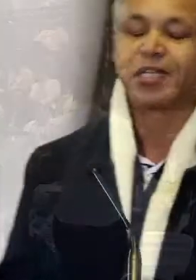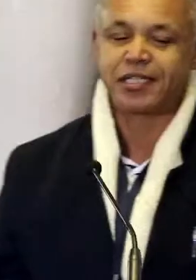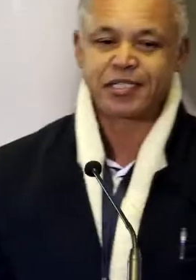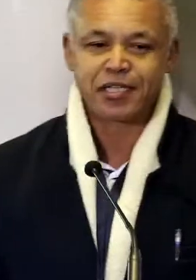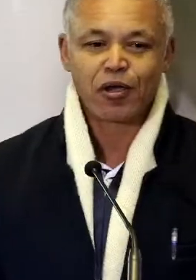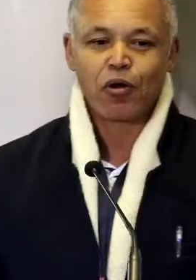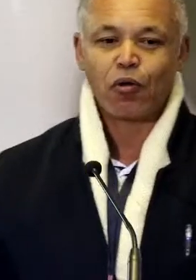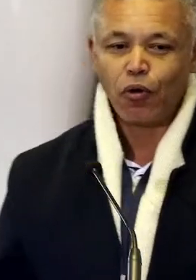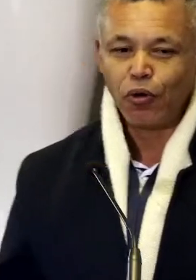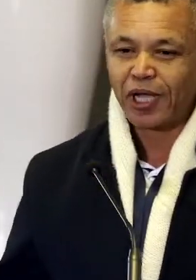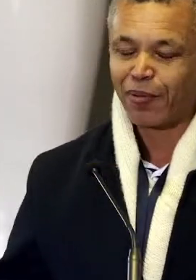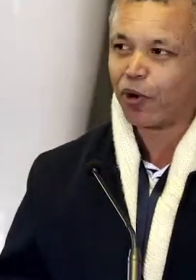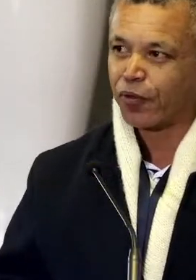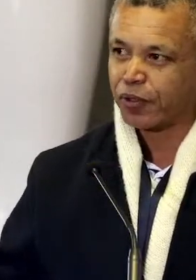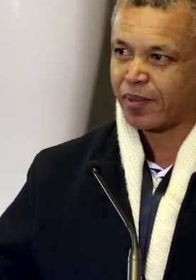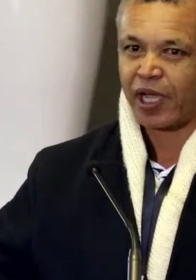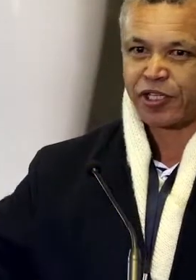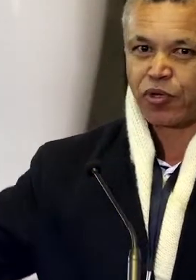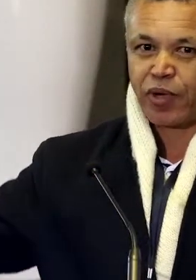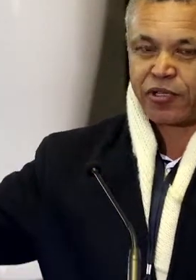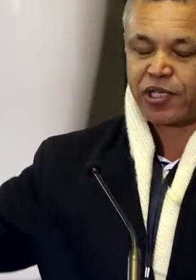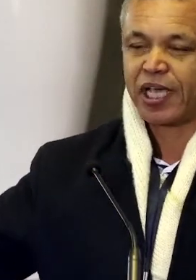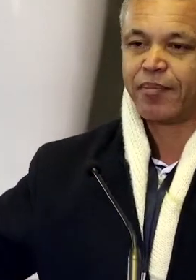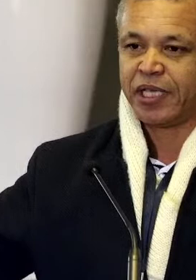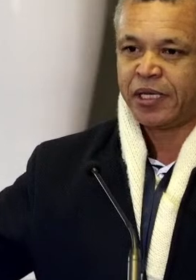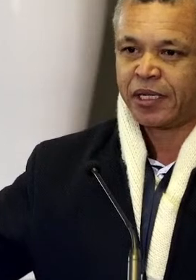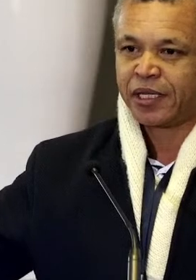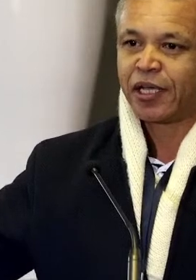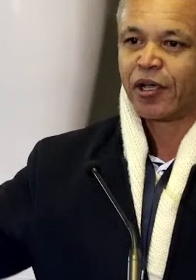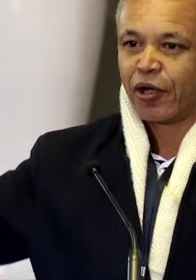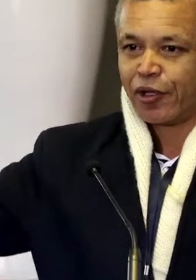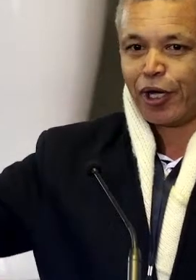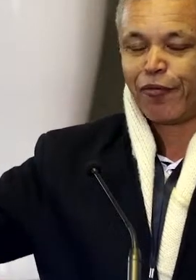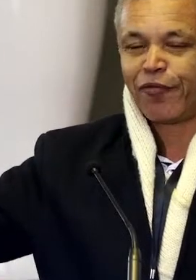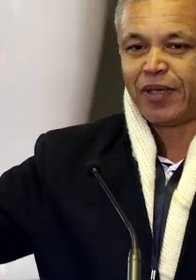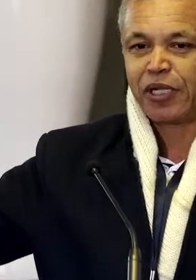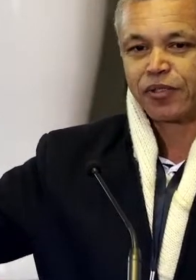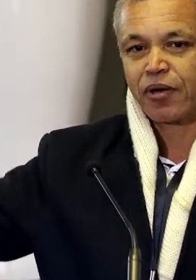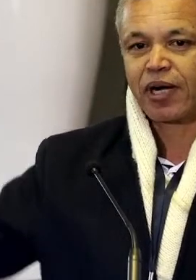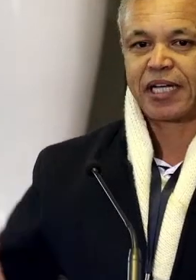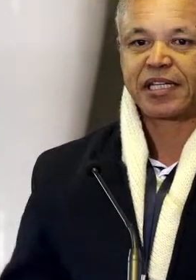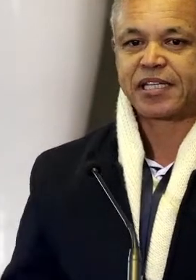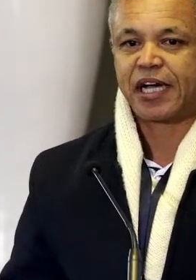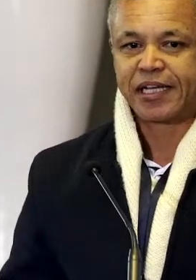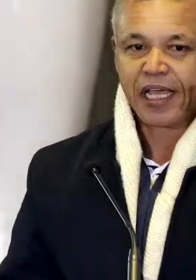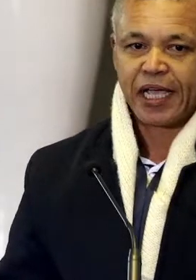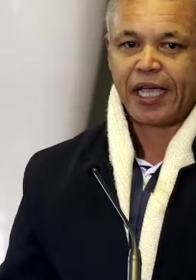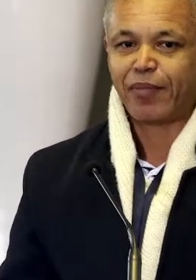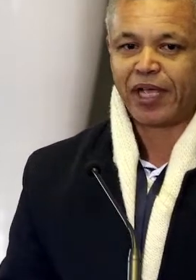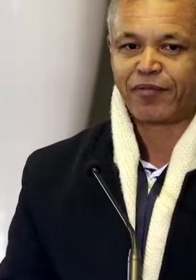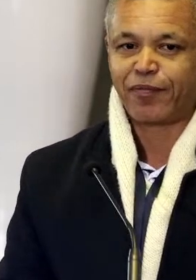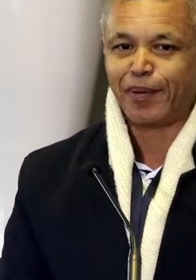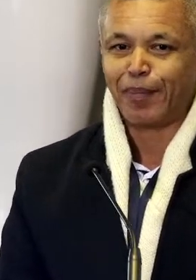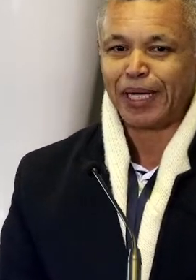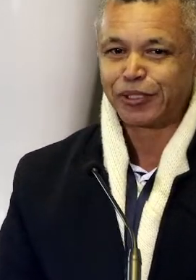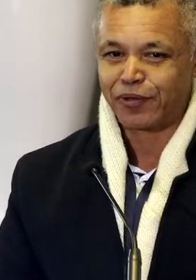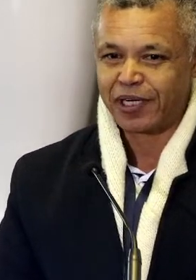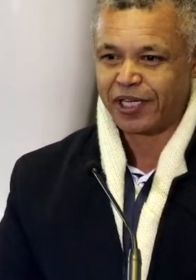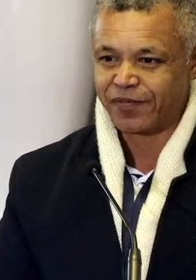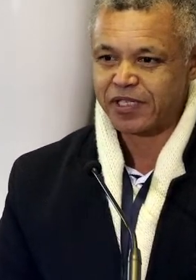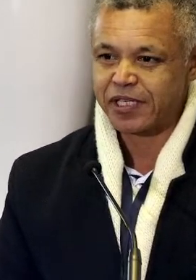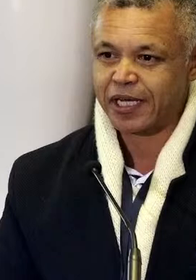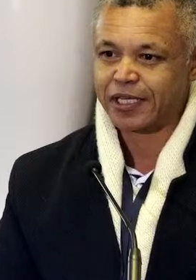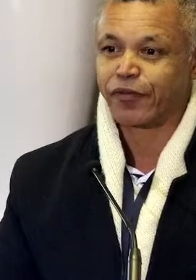the facilities, all our bathrooms are as you way as you came in. You have females on the right-hand side and males